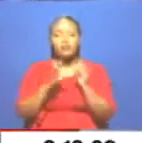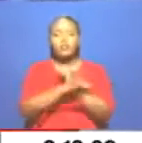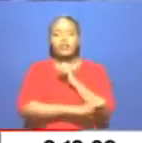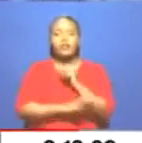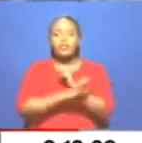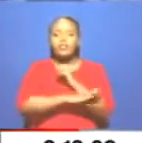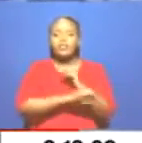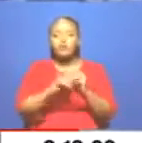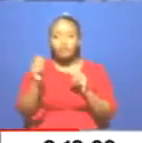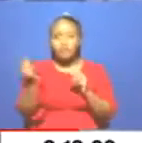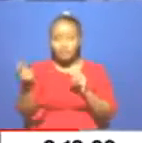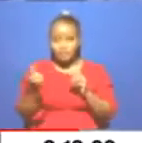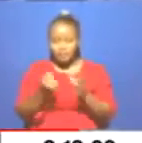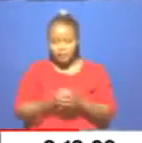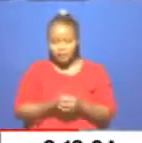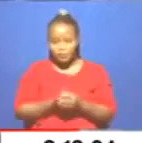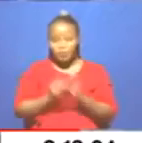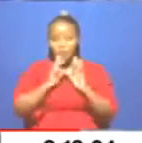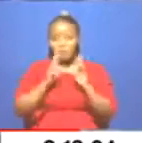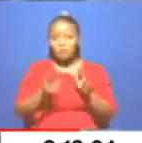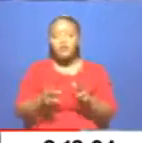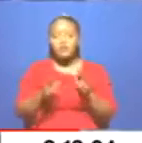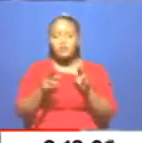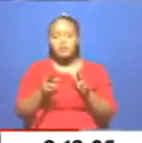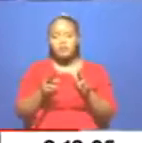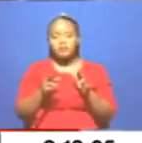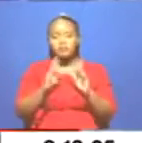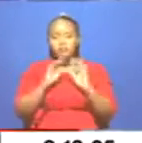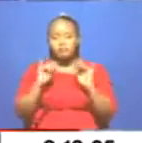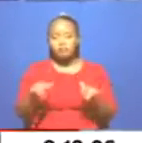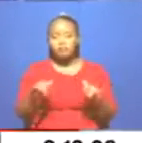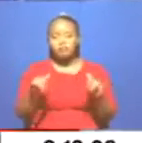Kenya. Timothy Kipnoso for Prime Edition, Nakuru County.